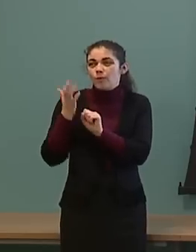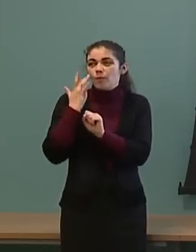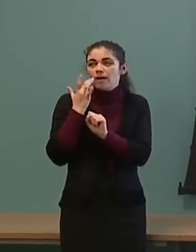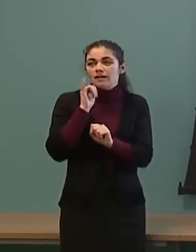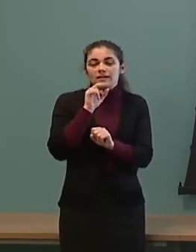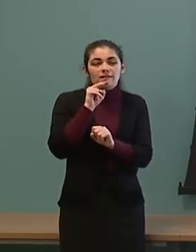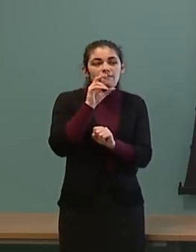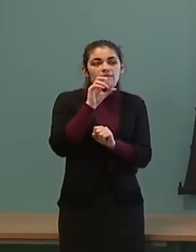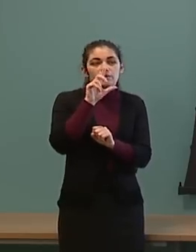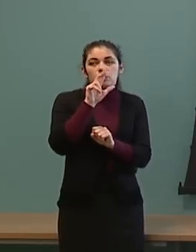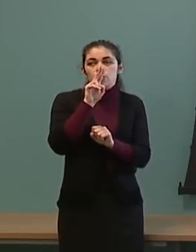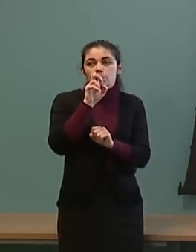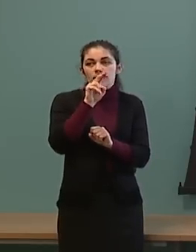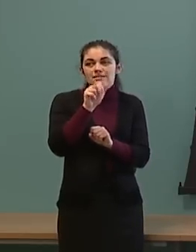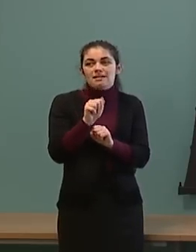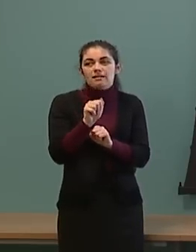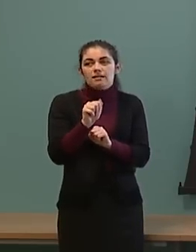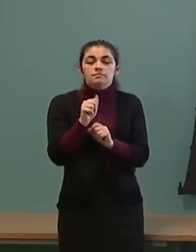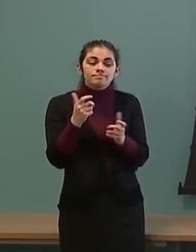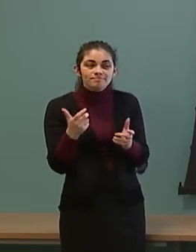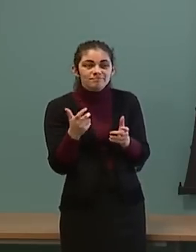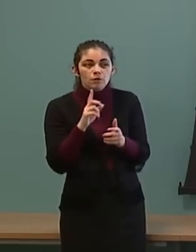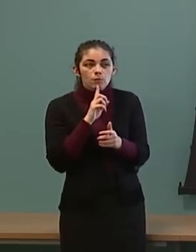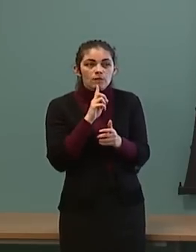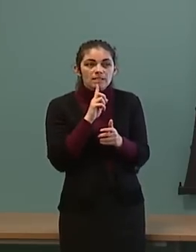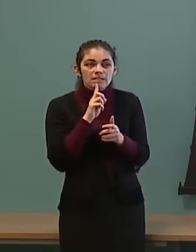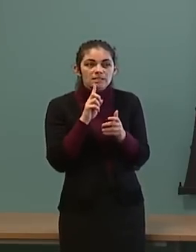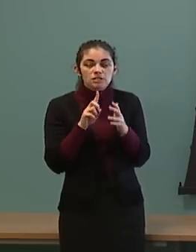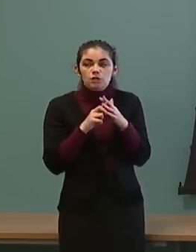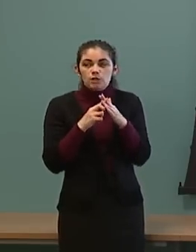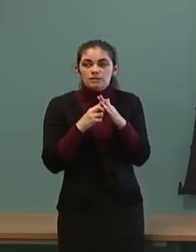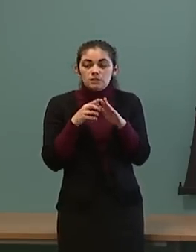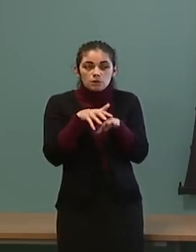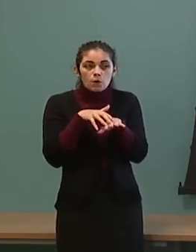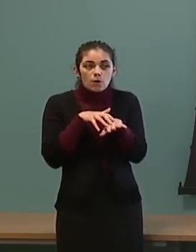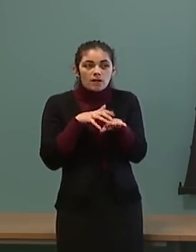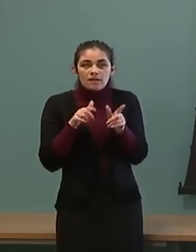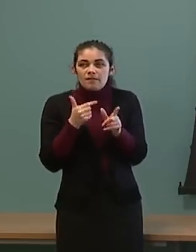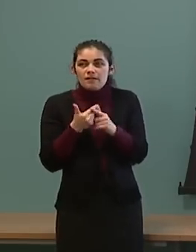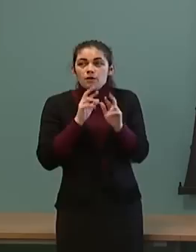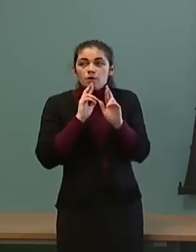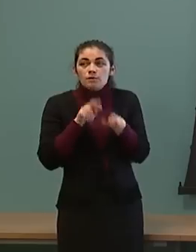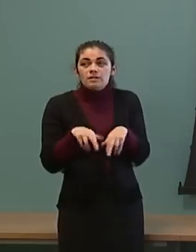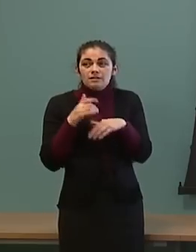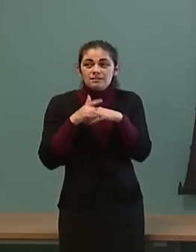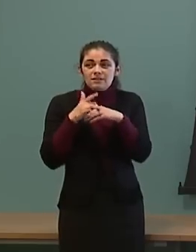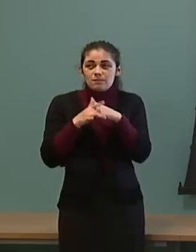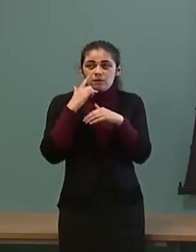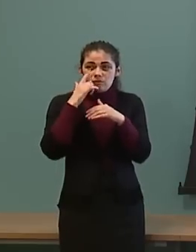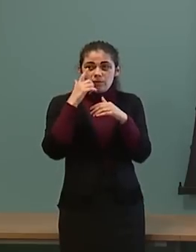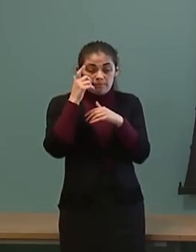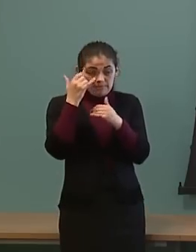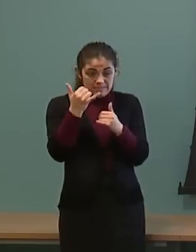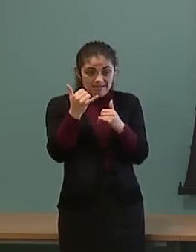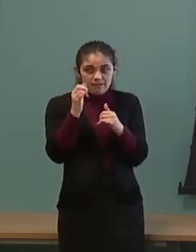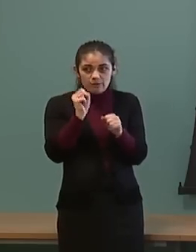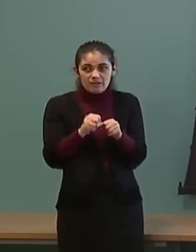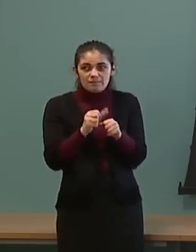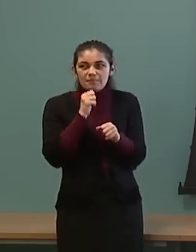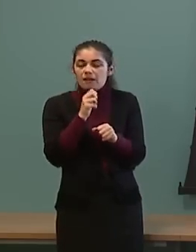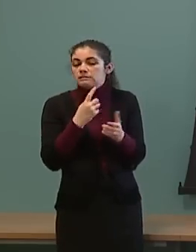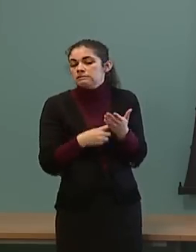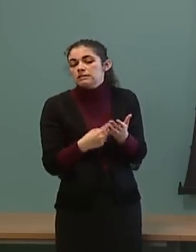had influenza instead. So as we see influenza begin to wane, and our influenza report is available to you today as well. I'm not